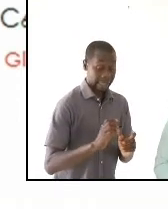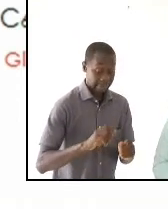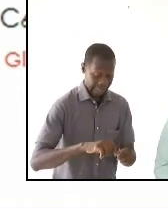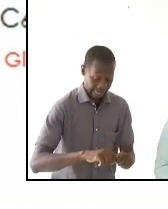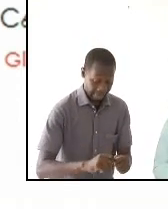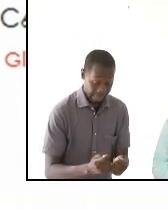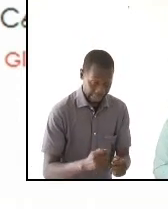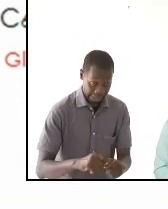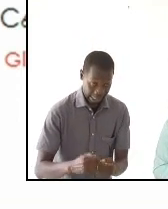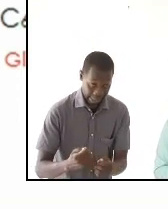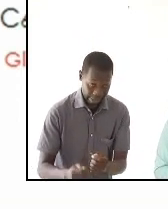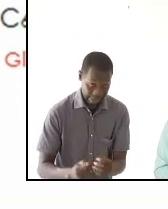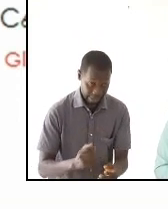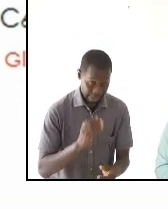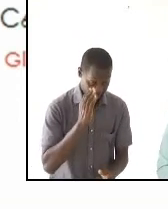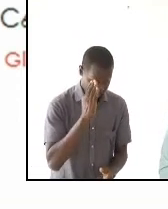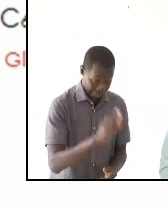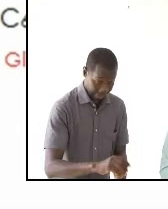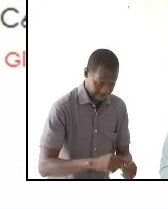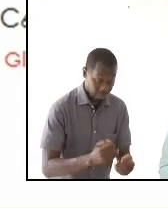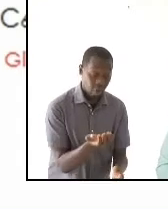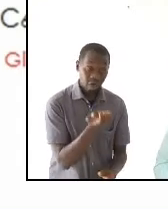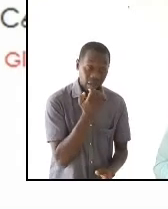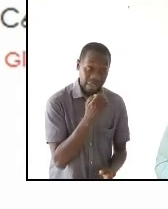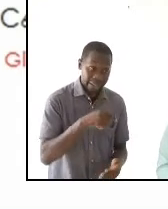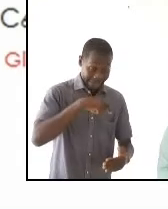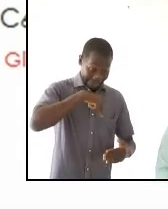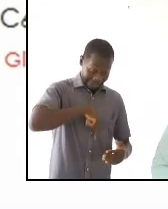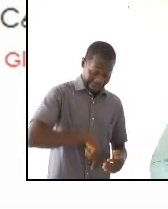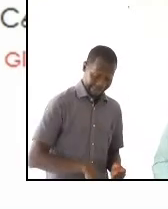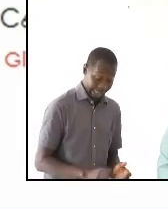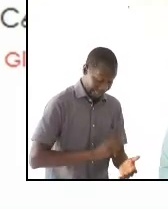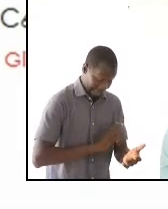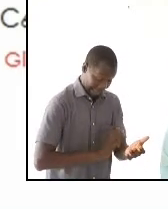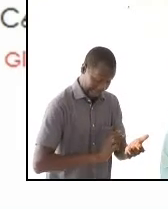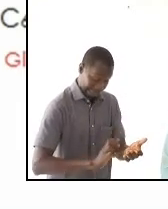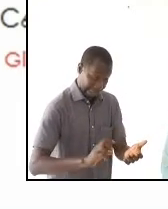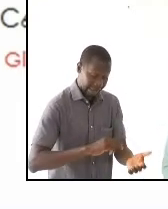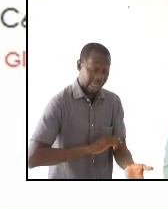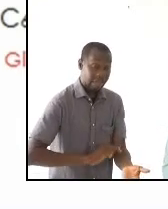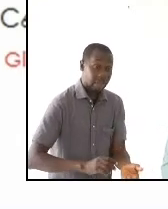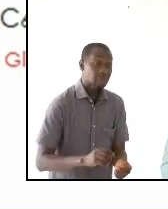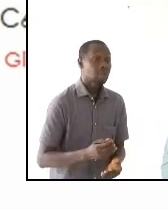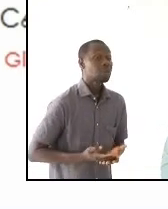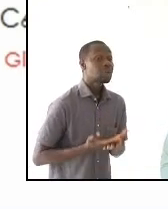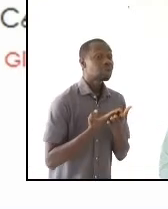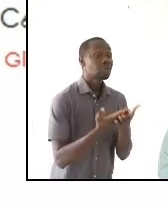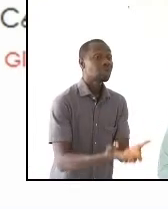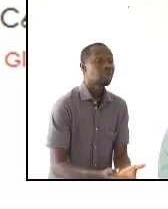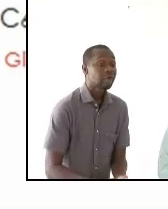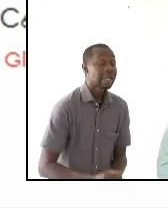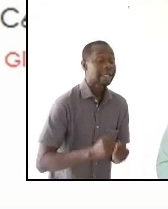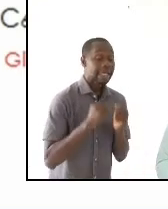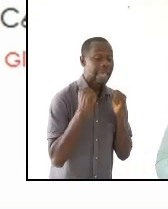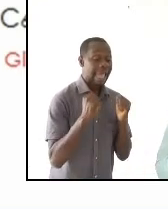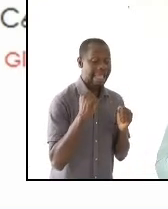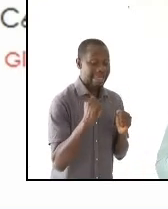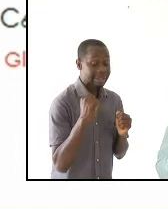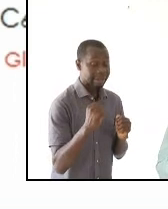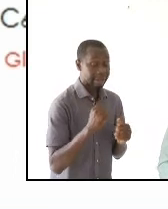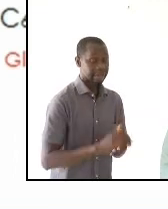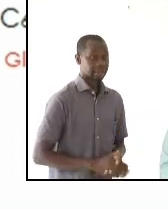breakdown, the actual chemical breakdown of food inside cells and tissues to provide the energy.